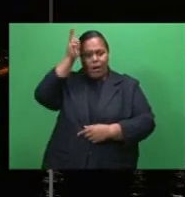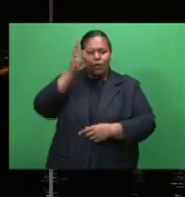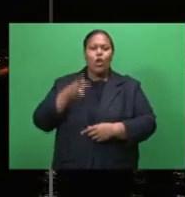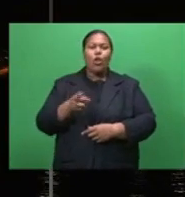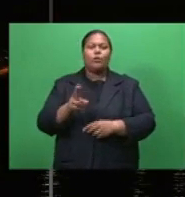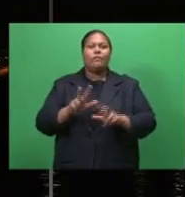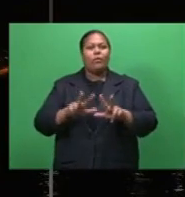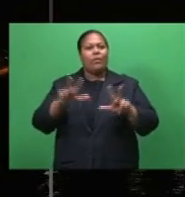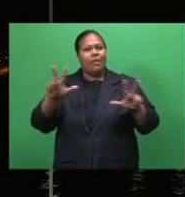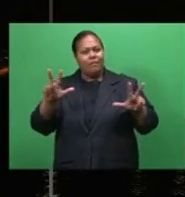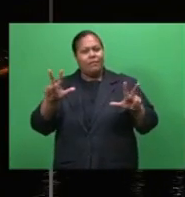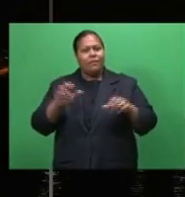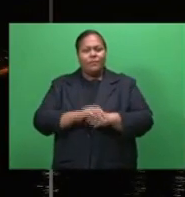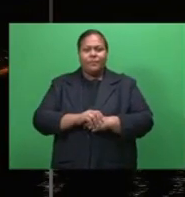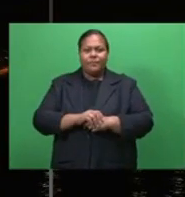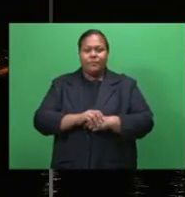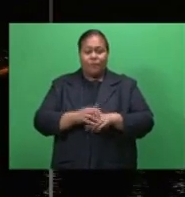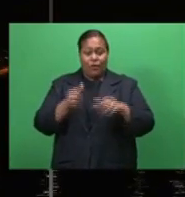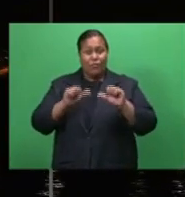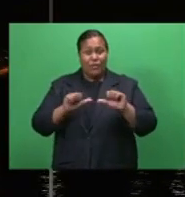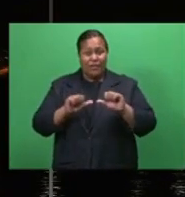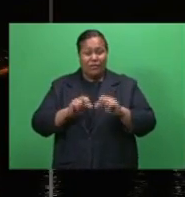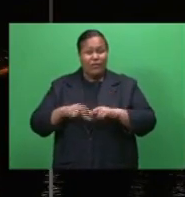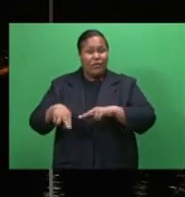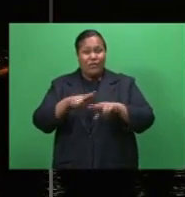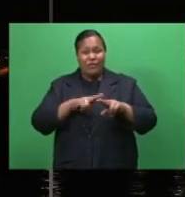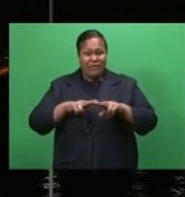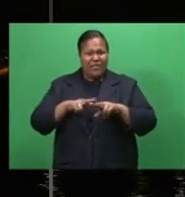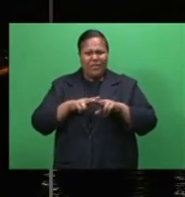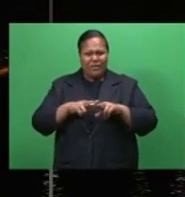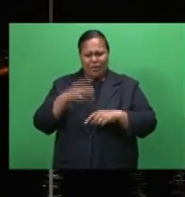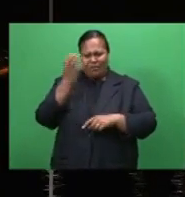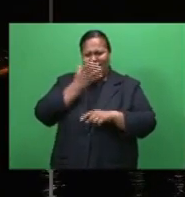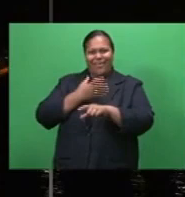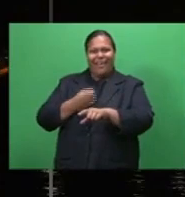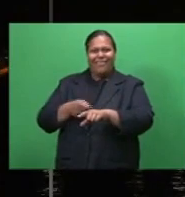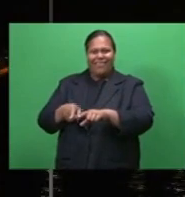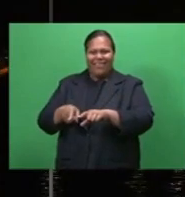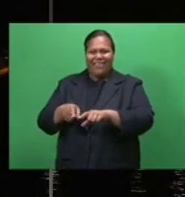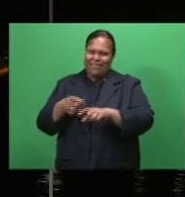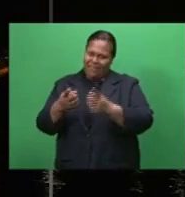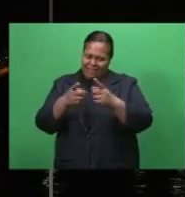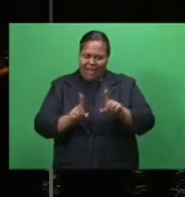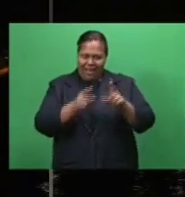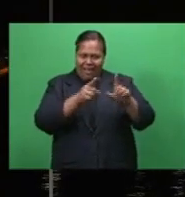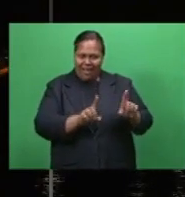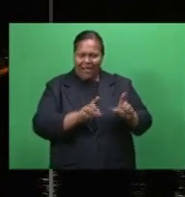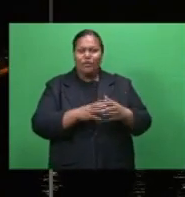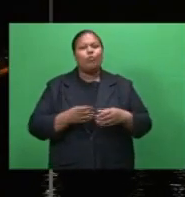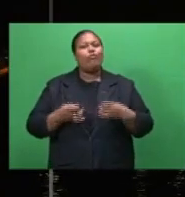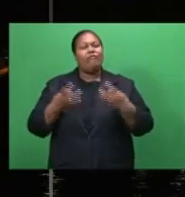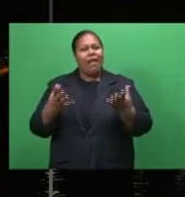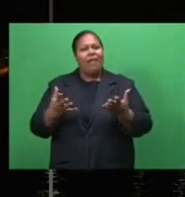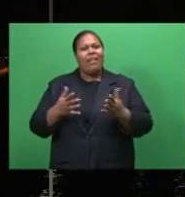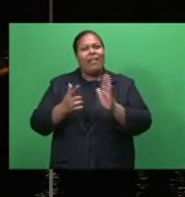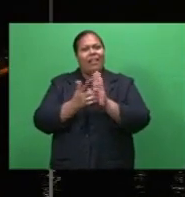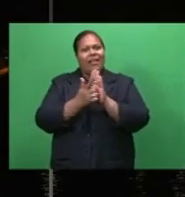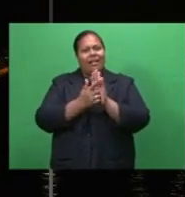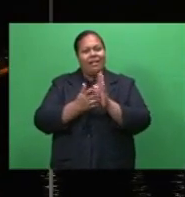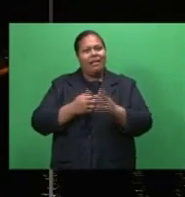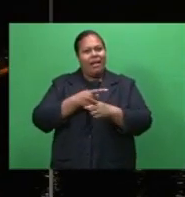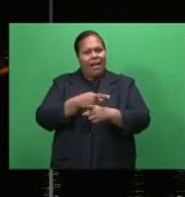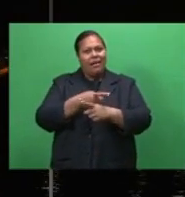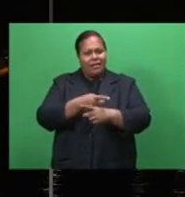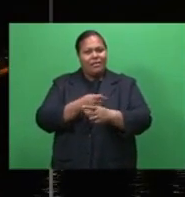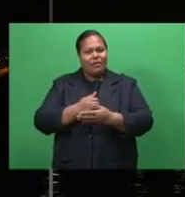The Conservation and Protection of Fiji's Endangered Iguana Species Policy will provide the legal guidance and support for conservation